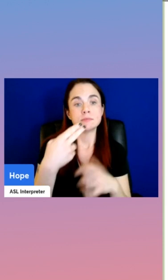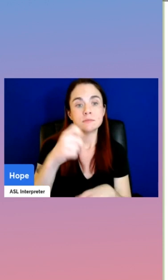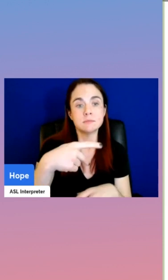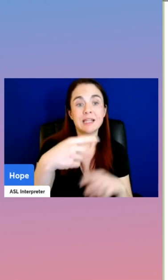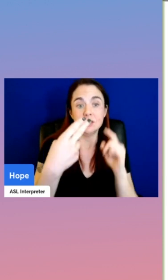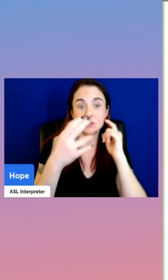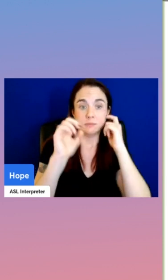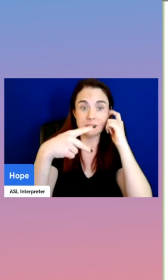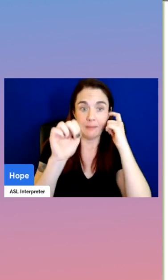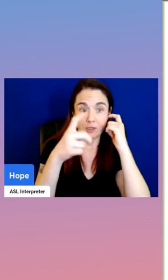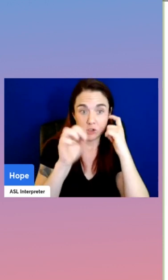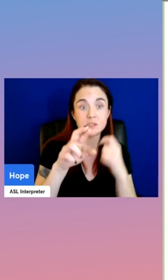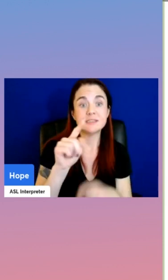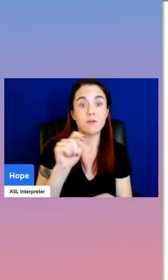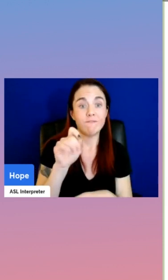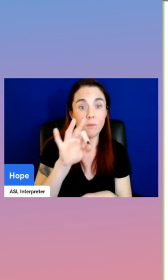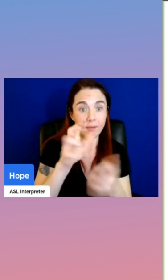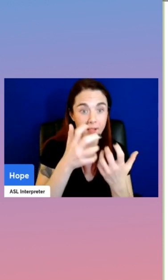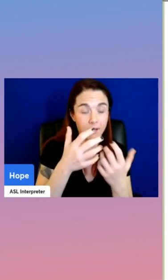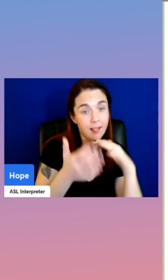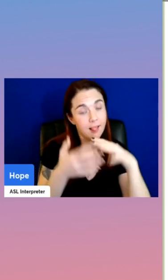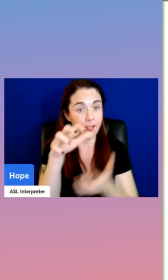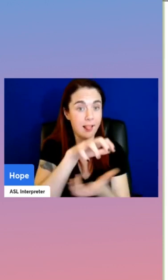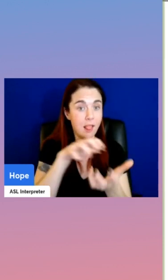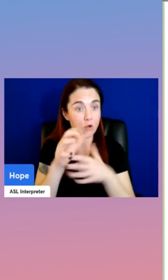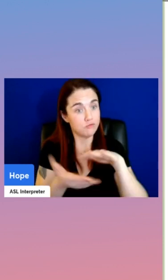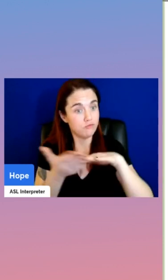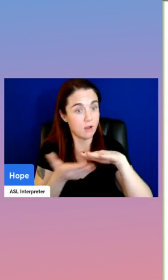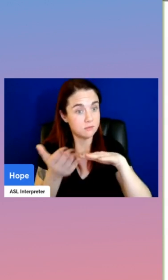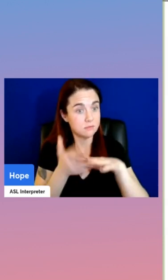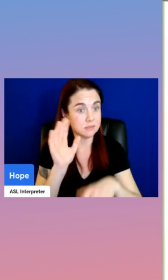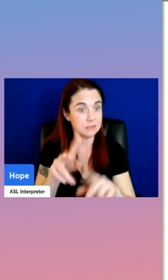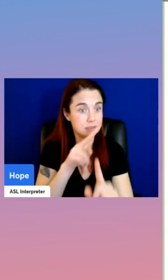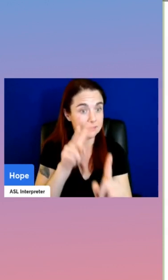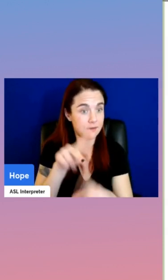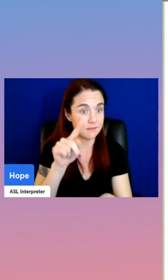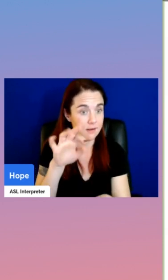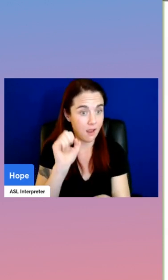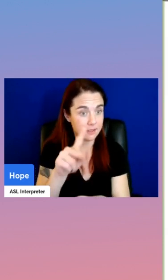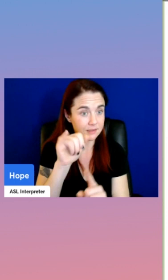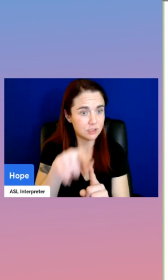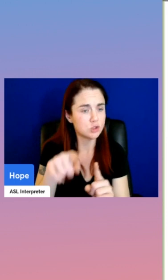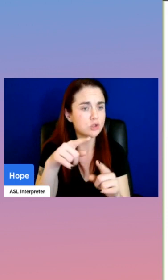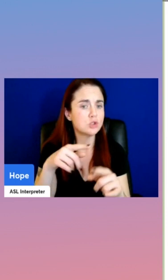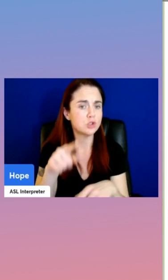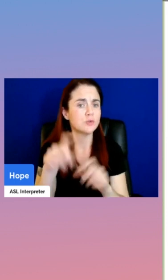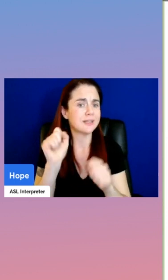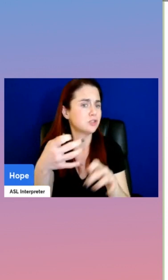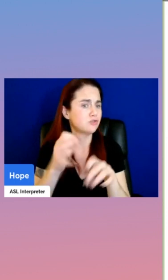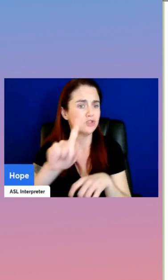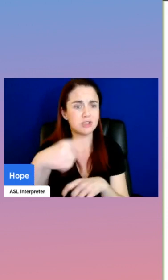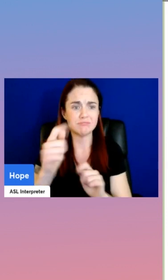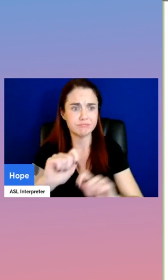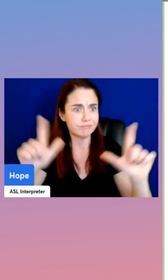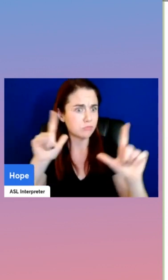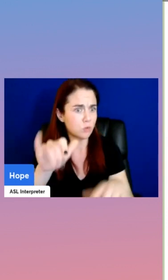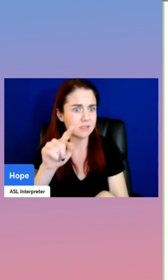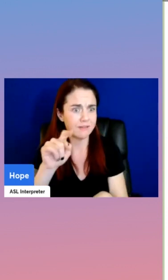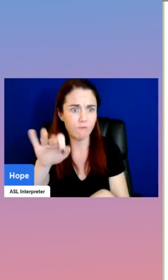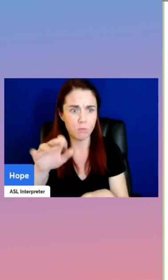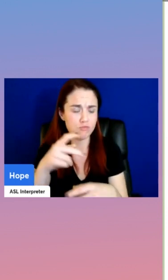is a native integration between Terraform Cloud and the HCP Packer registry, in the sense that you can simply go to your Terraform